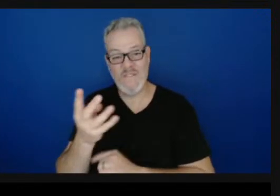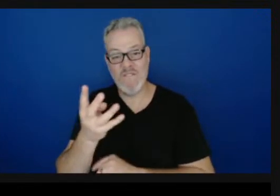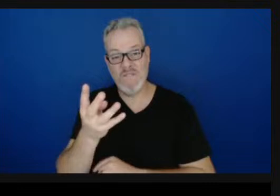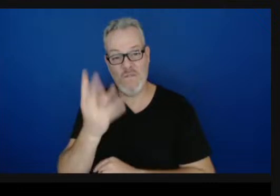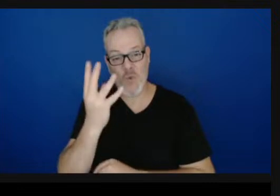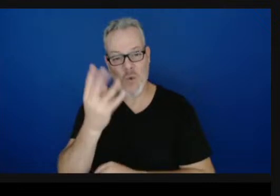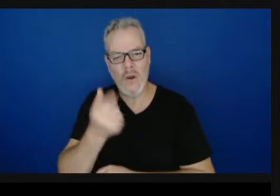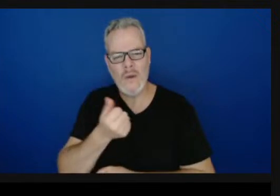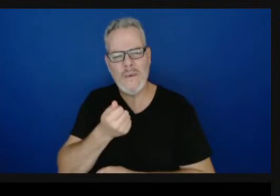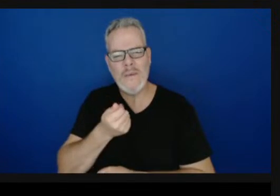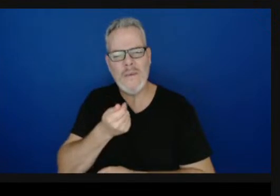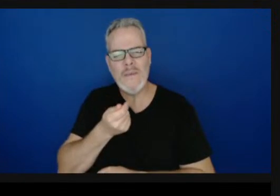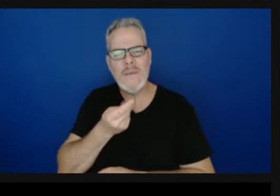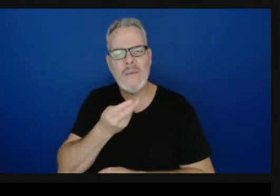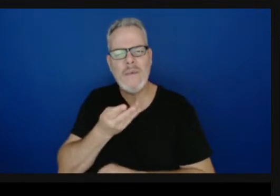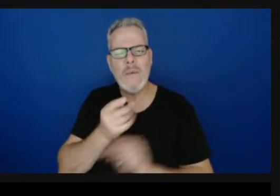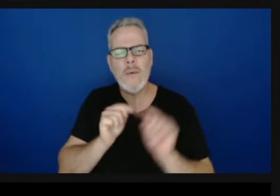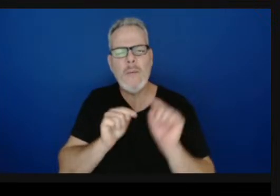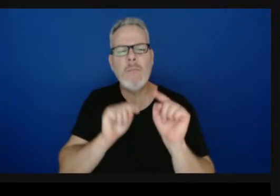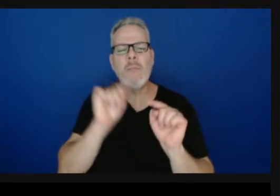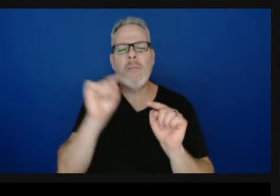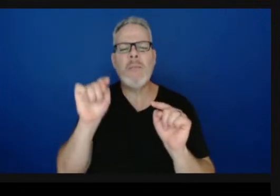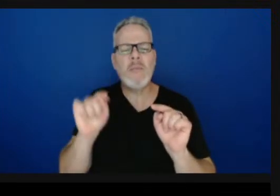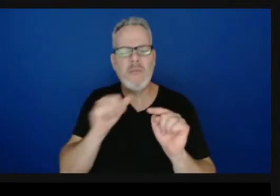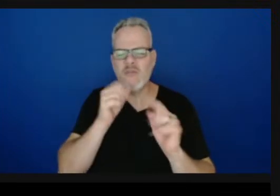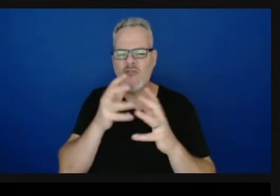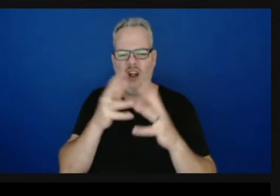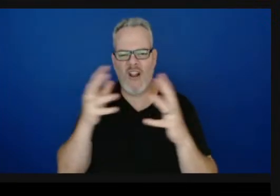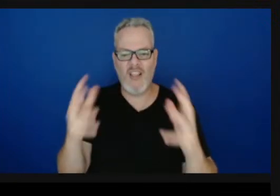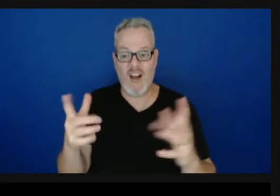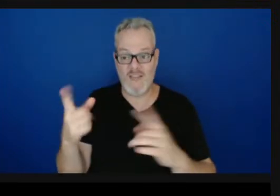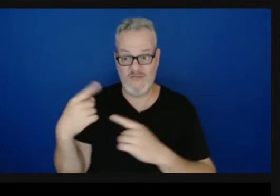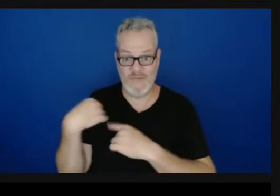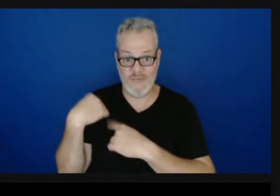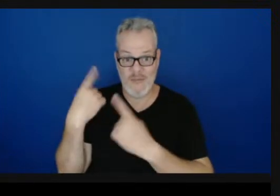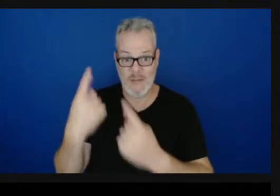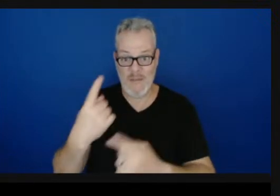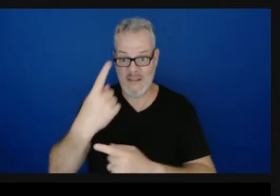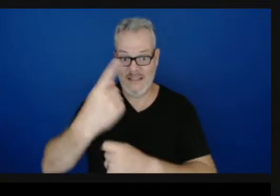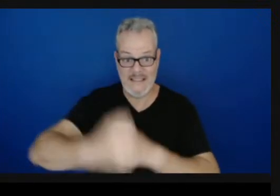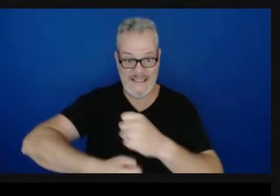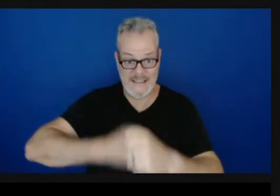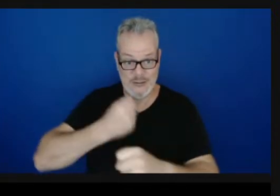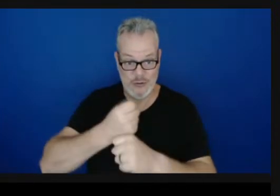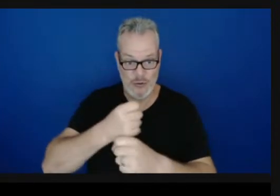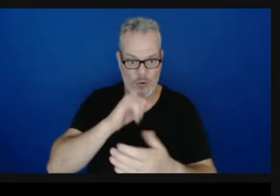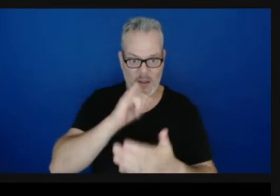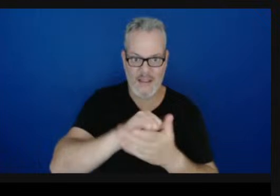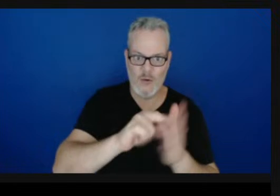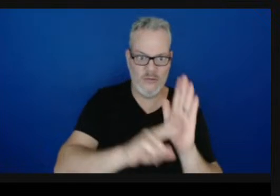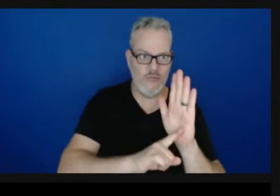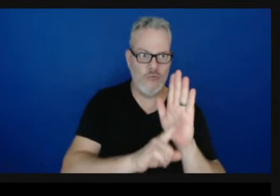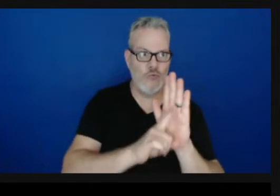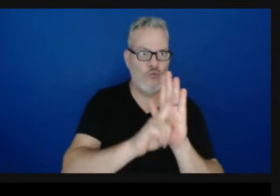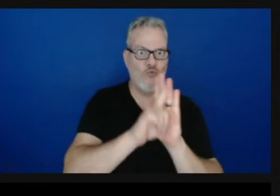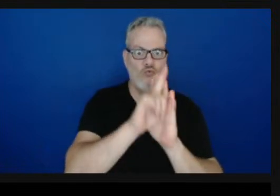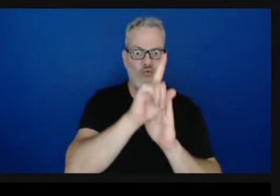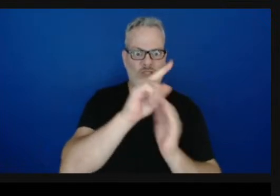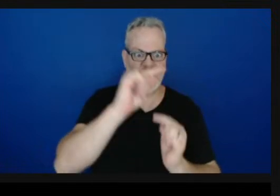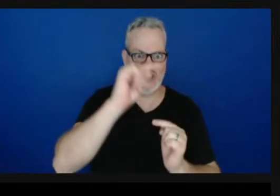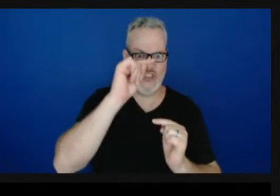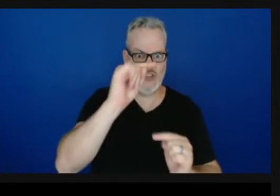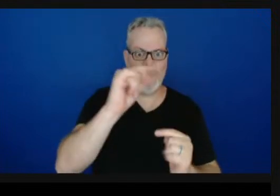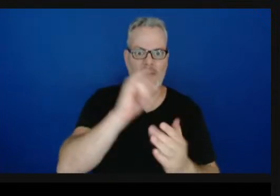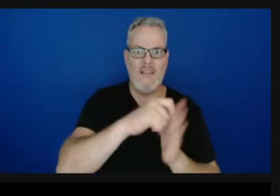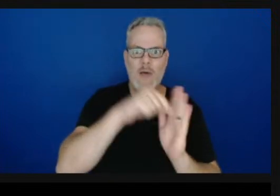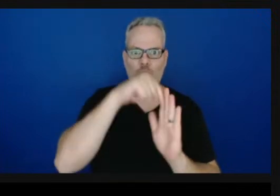whole lot to speak of there. And here it is over the last year. This was the last swarm of deep events, which is what we're kind of wondering.